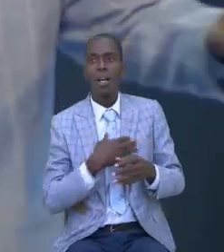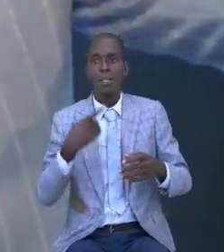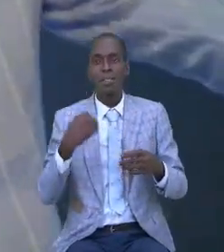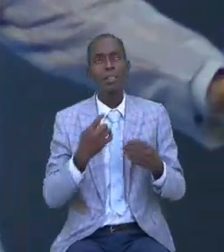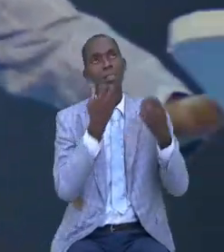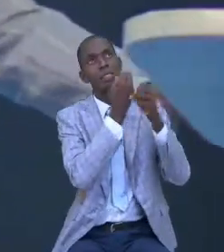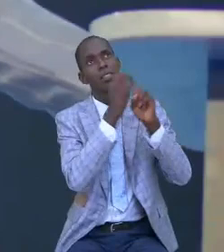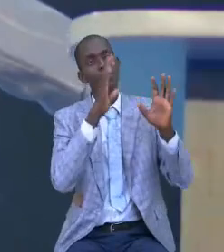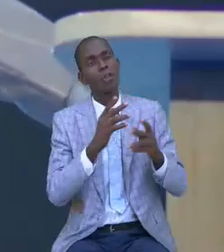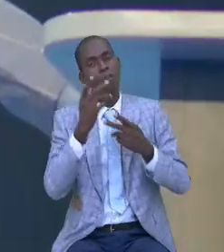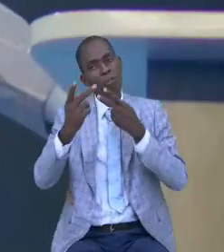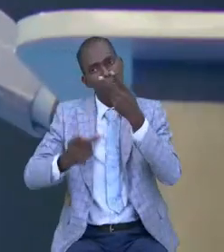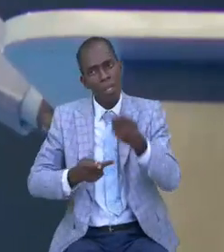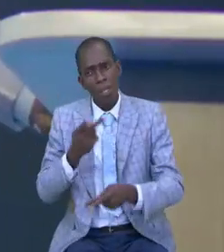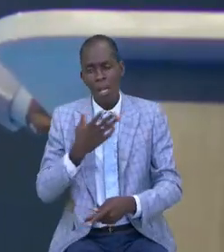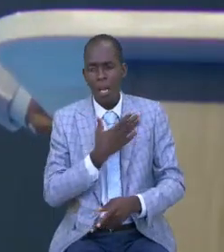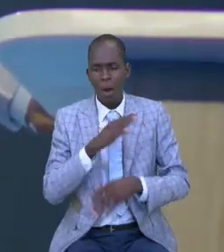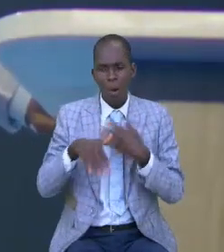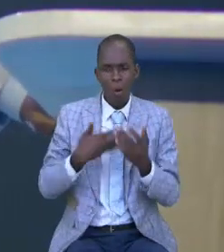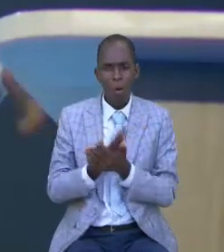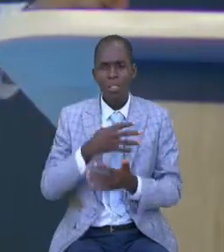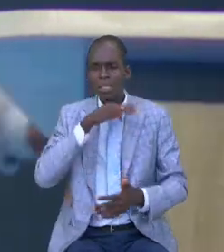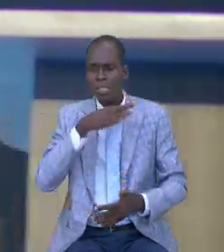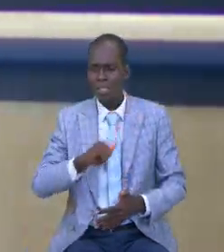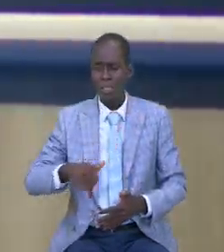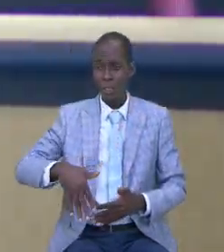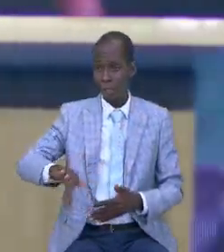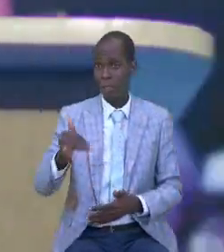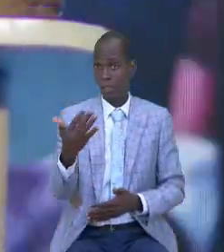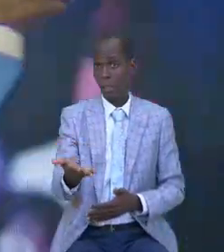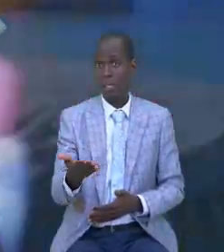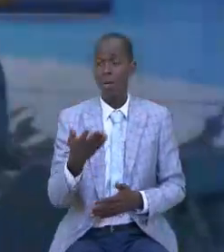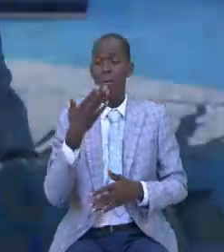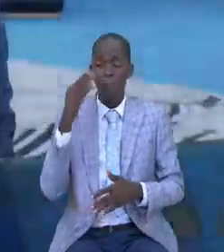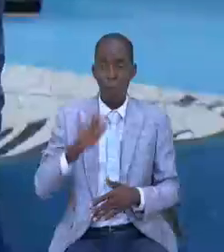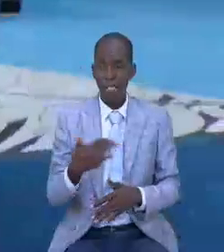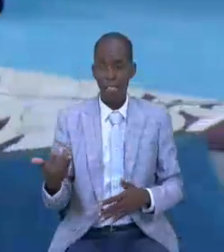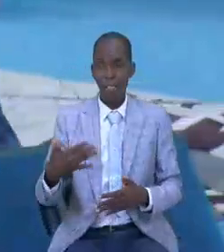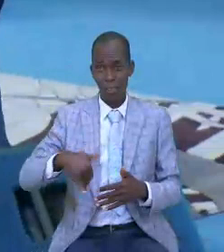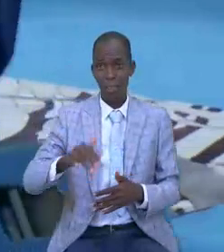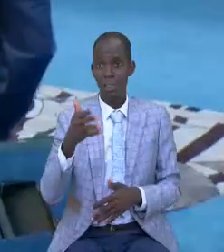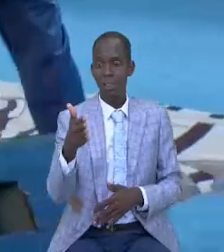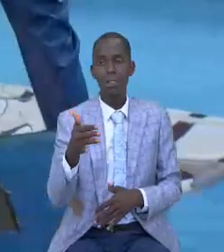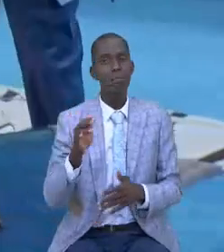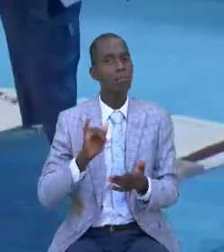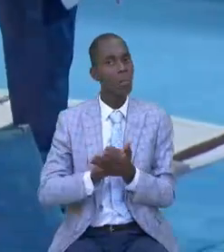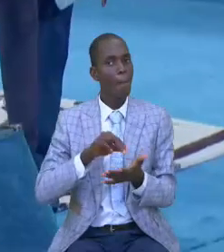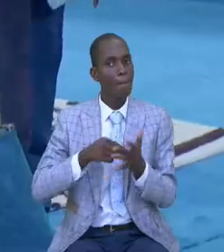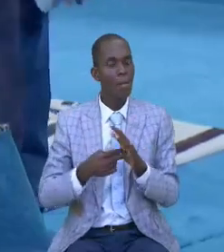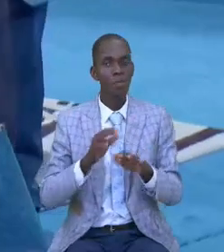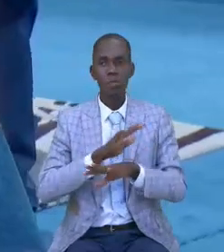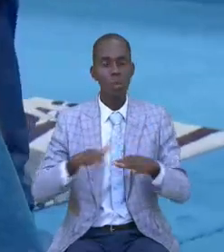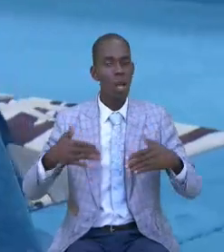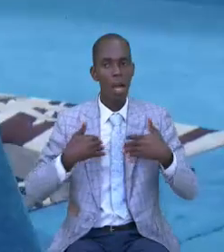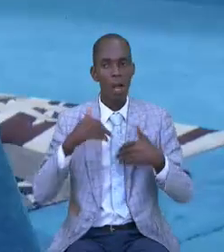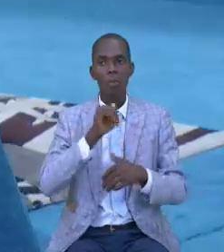visited me, and all those sins are still there. All the sins are still there. You don't have an evidence